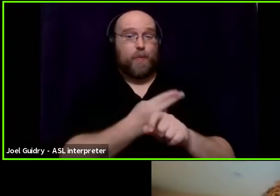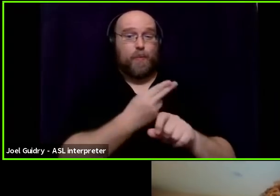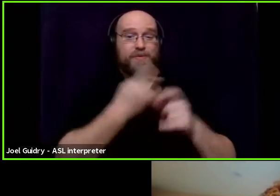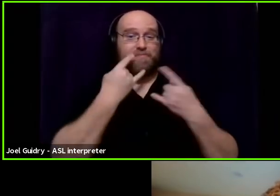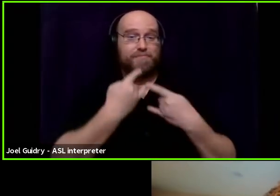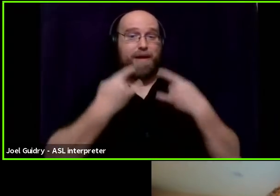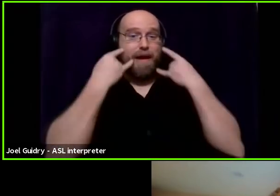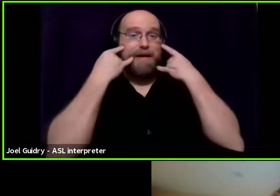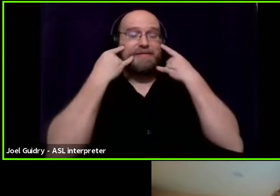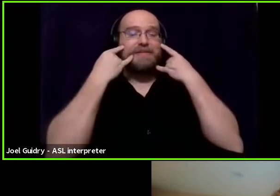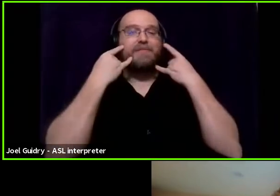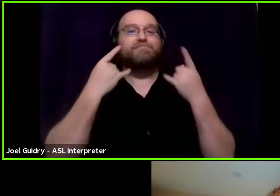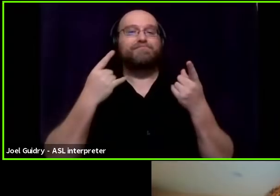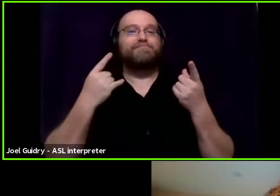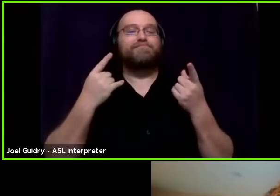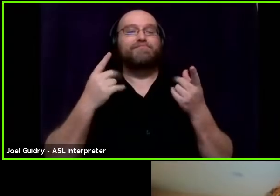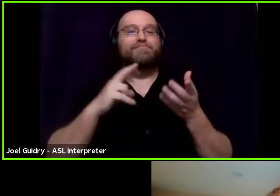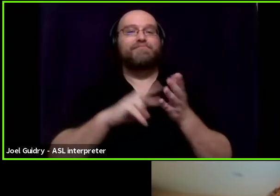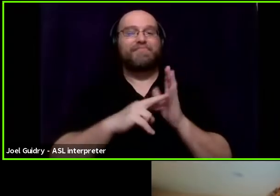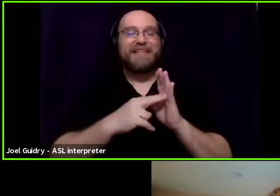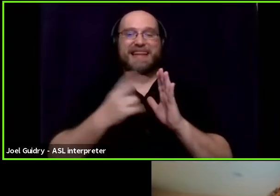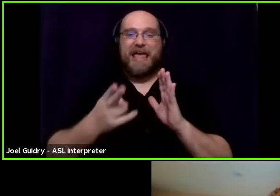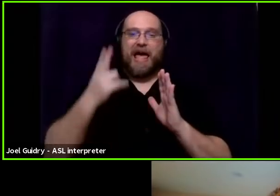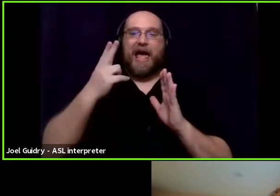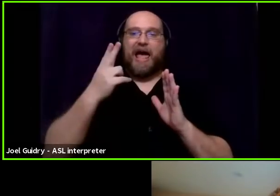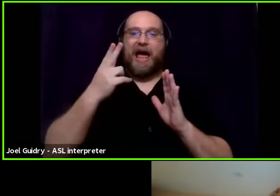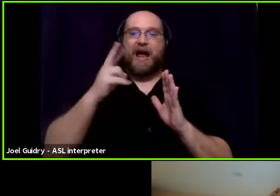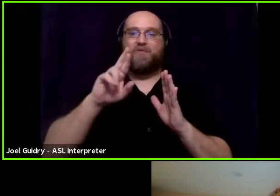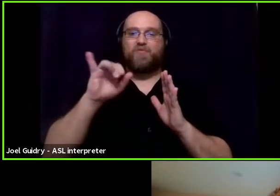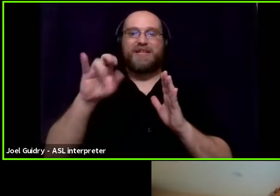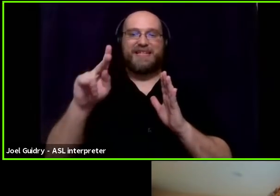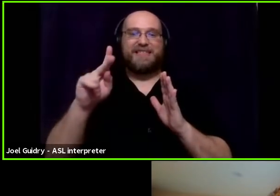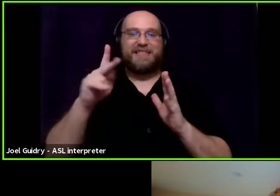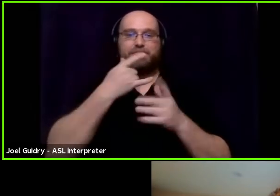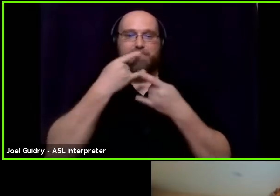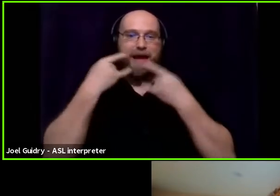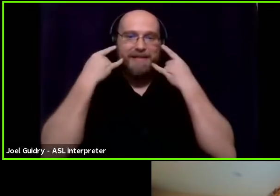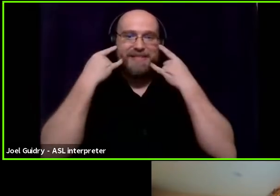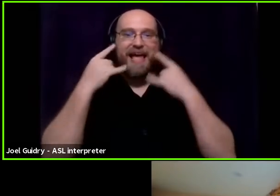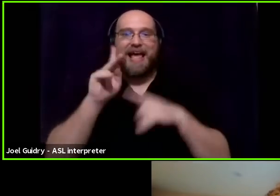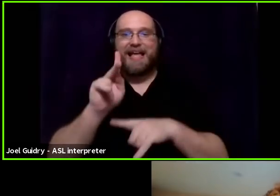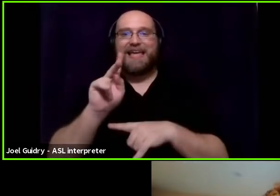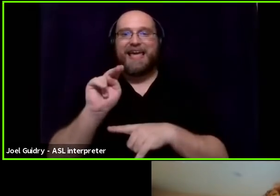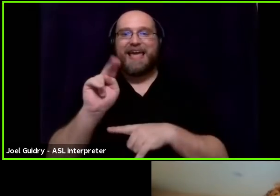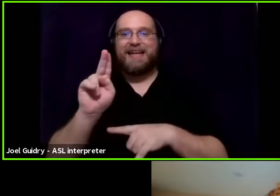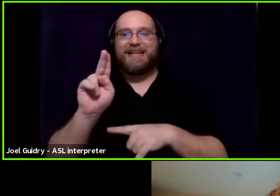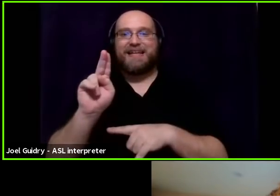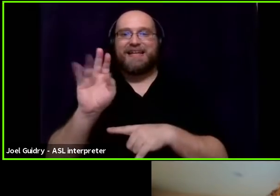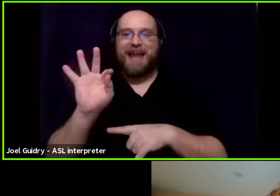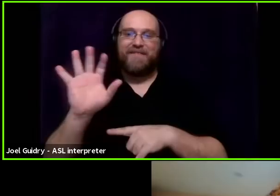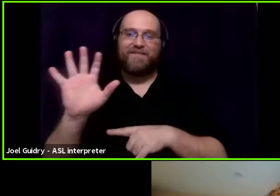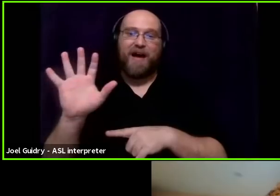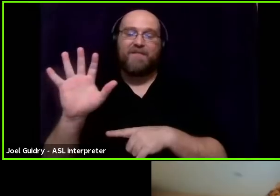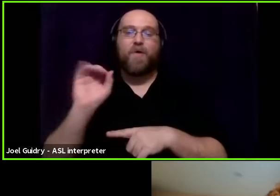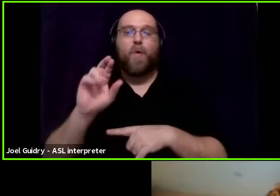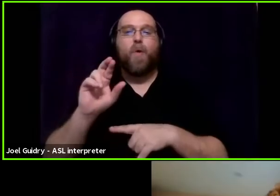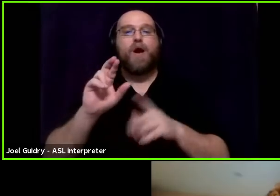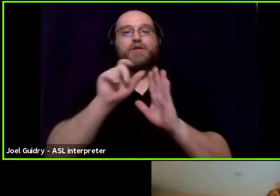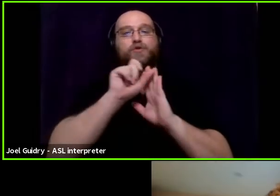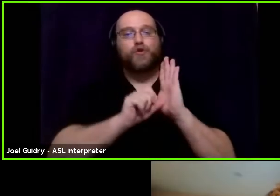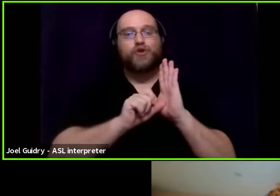risk mask, the KN95, the surgical mask with plastic shields, et cetera, would be